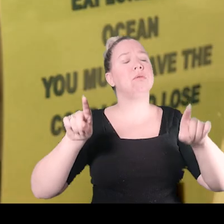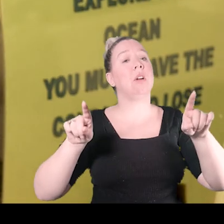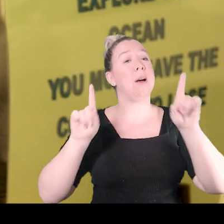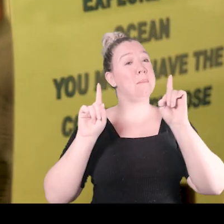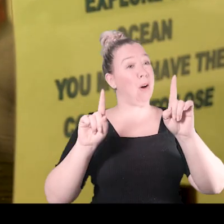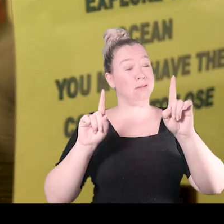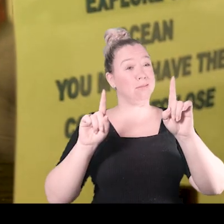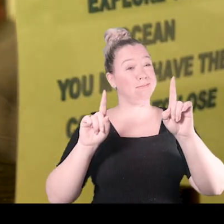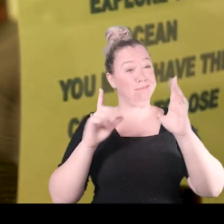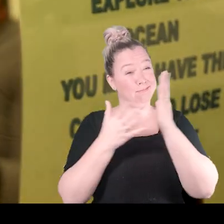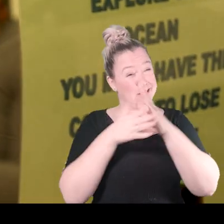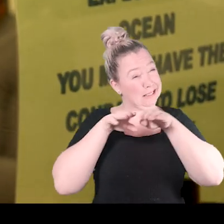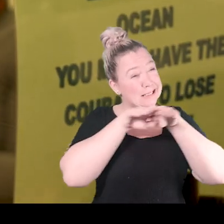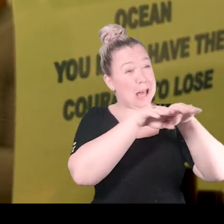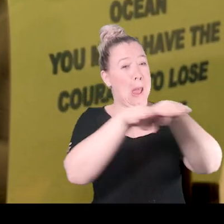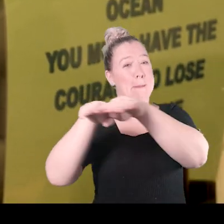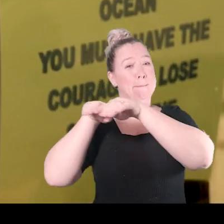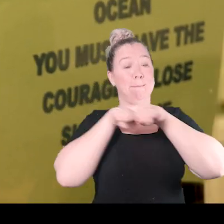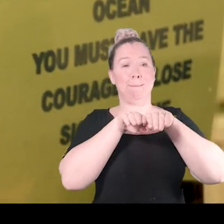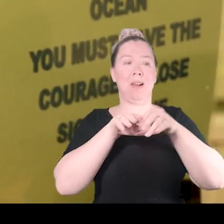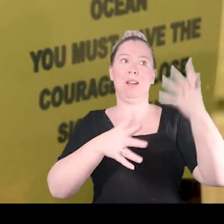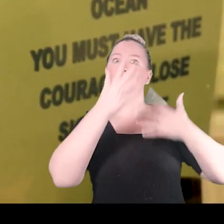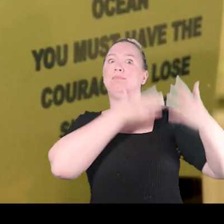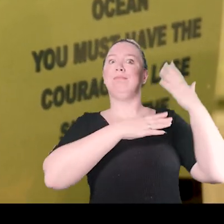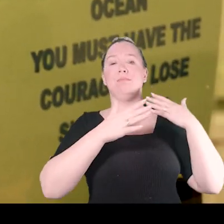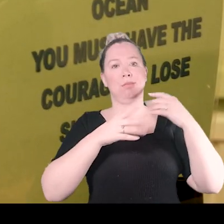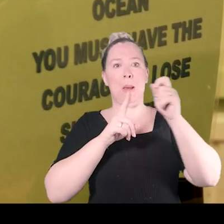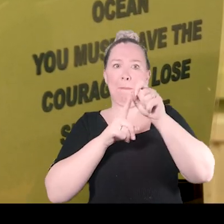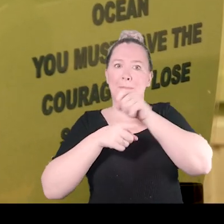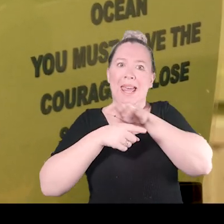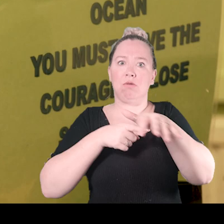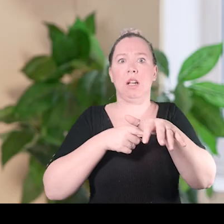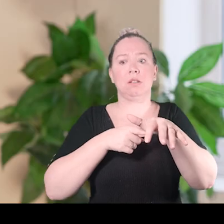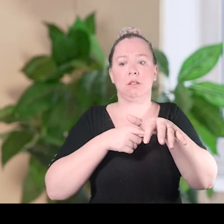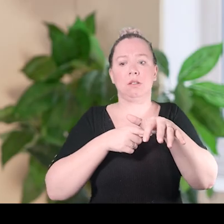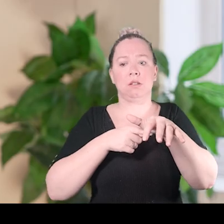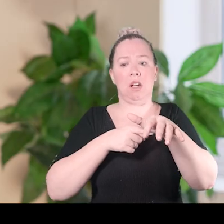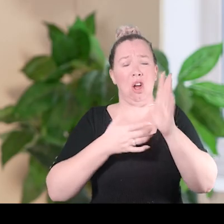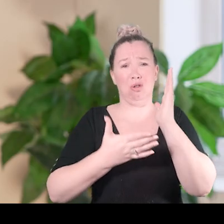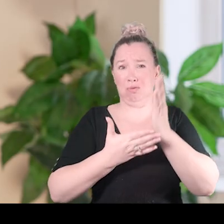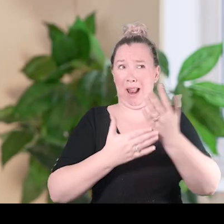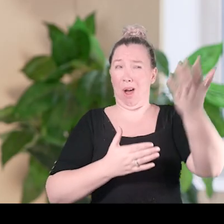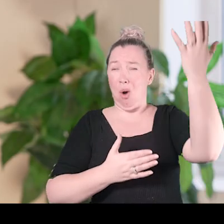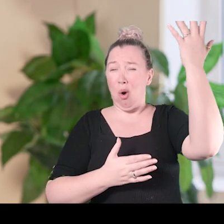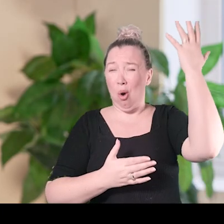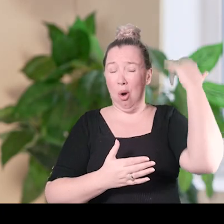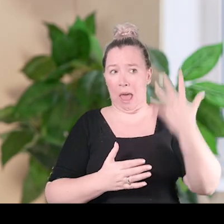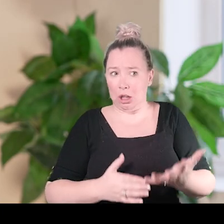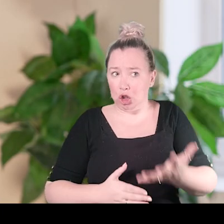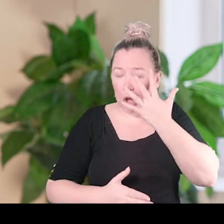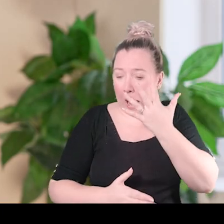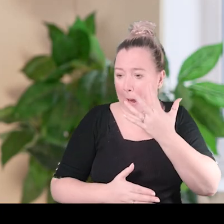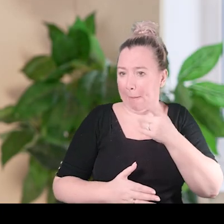it's all the same. Since the beginning of time, periods, for some reason, have been such a shame almost,